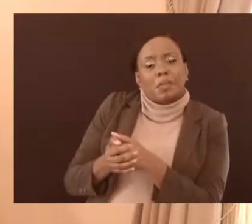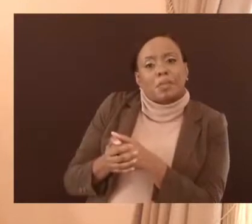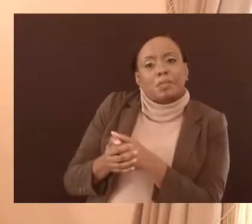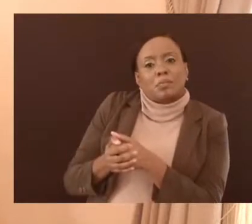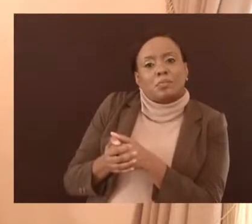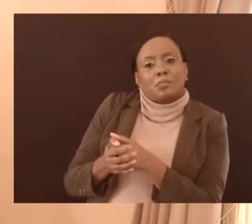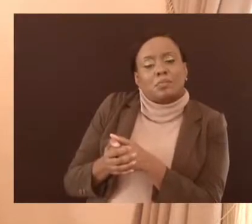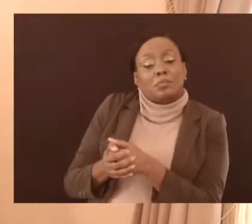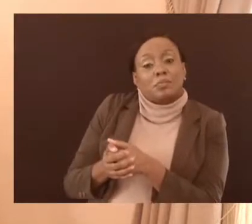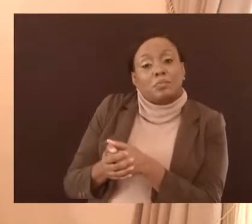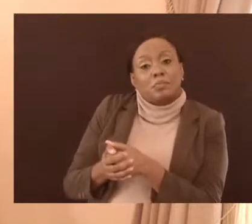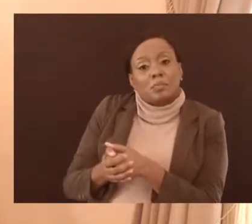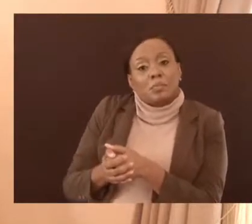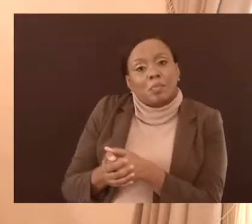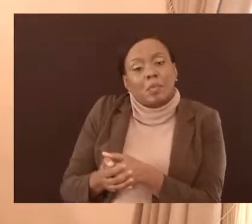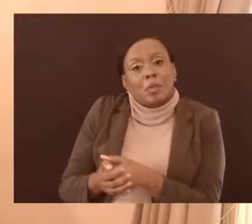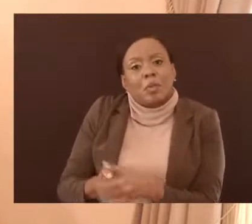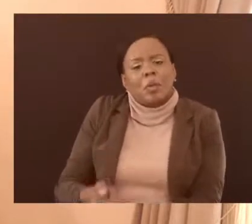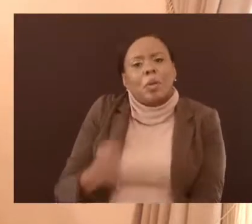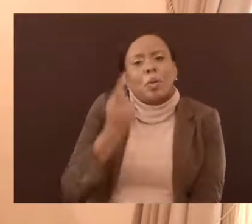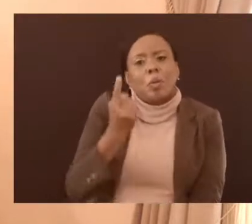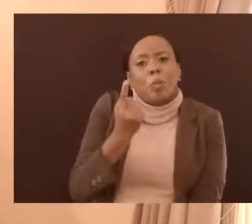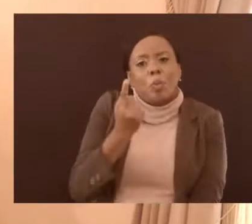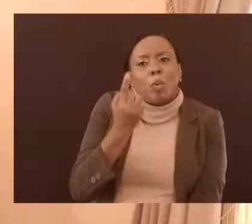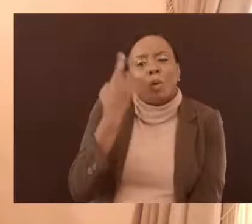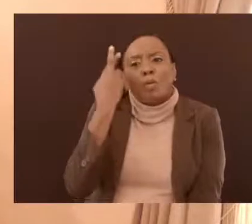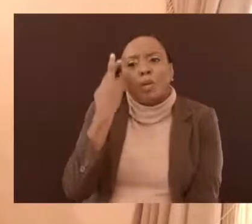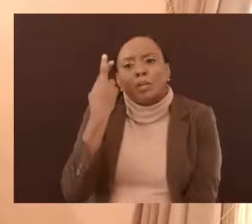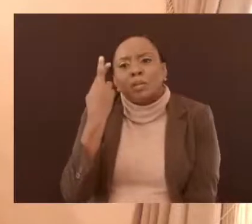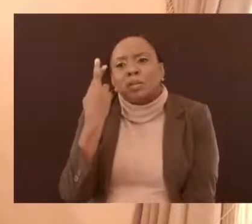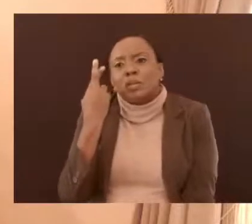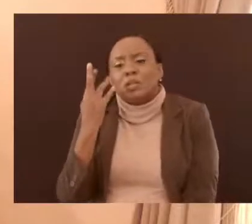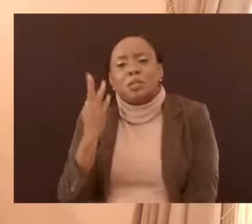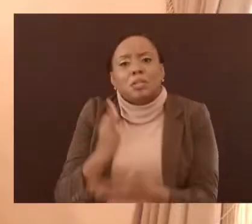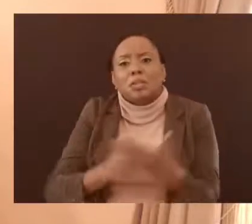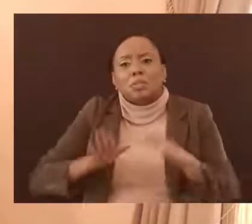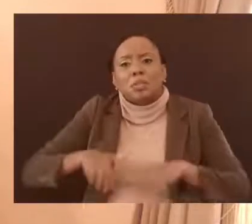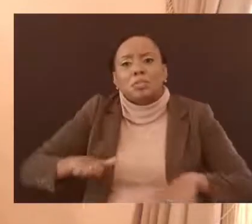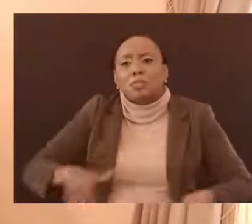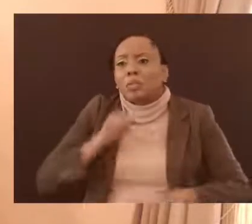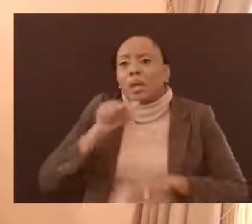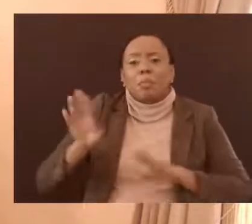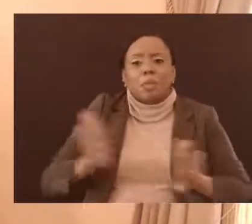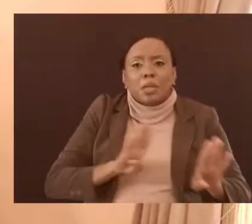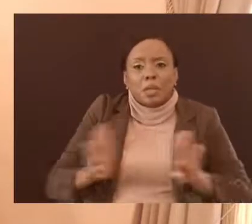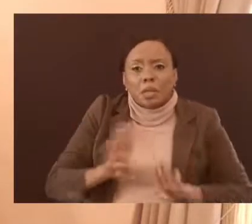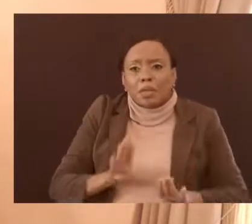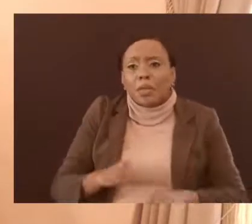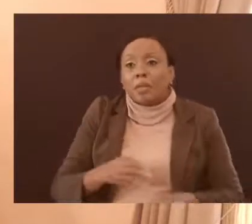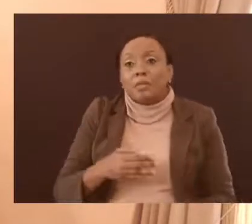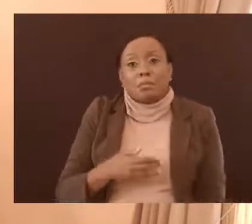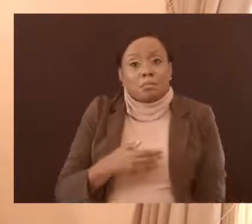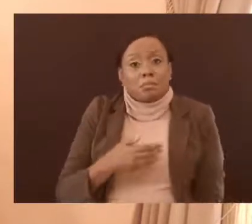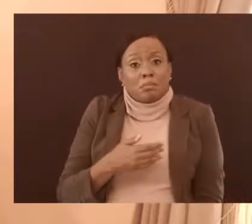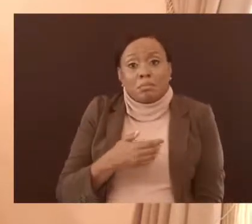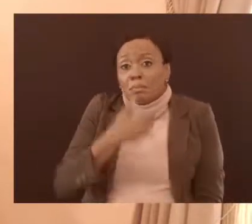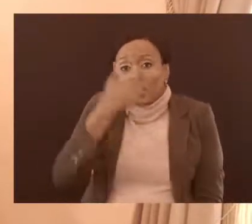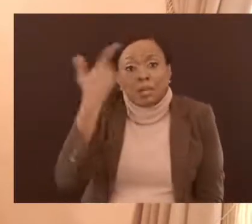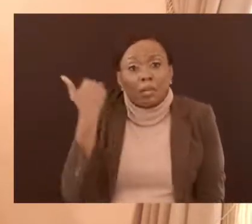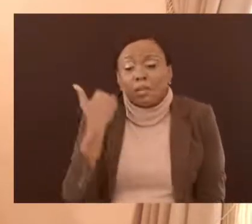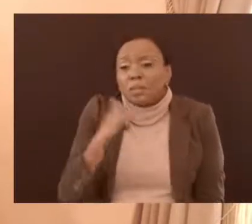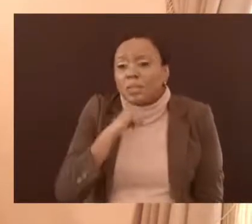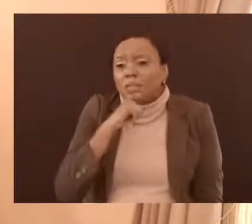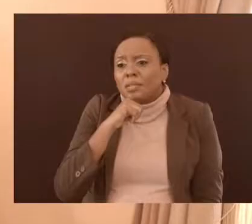disciplinary problems in schools right now is that a lot of our children are not engaged. The things that are happening in schools may